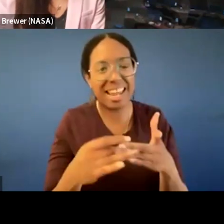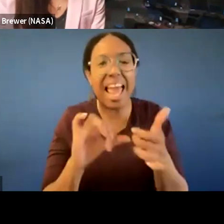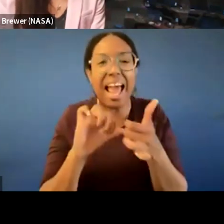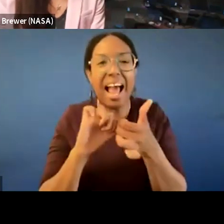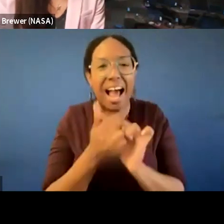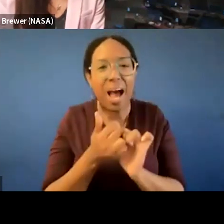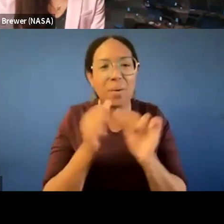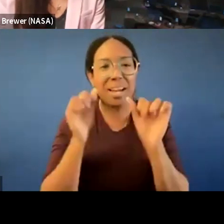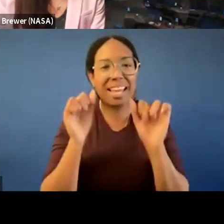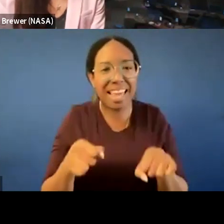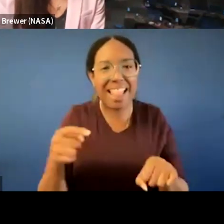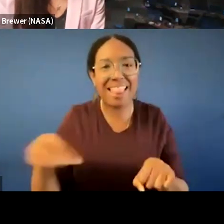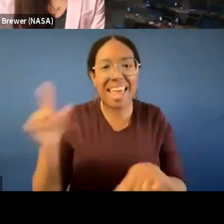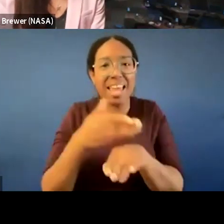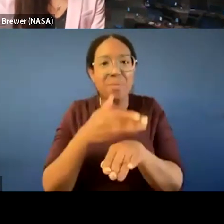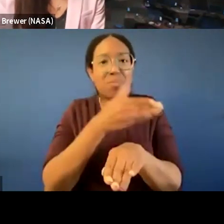to progress